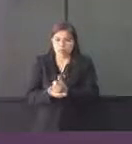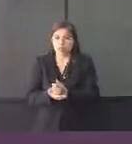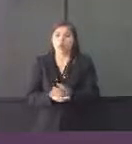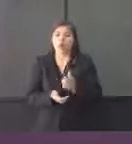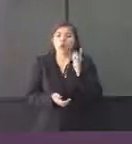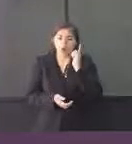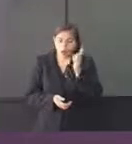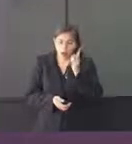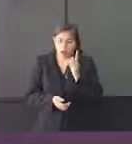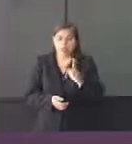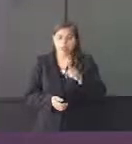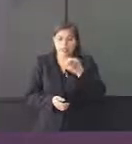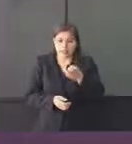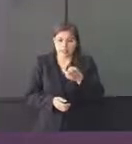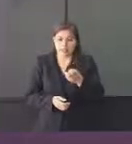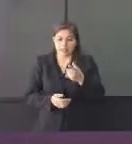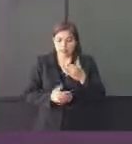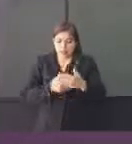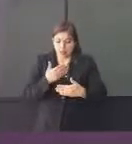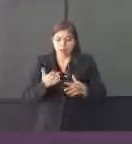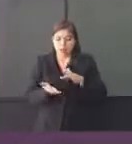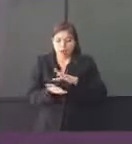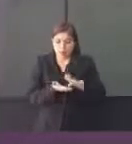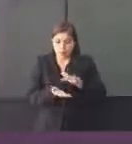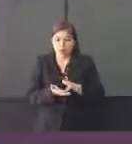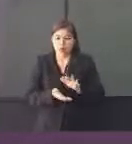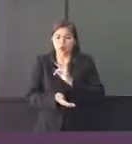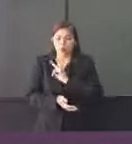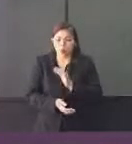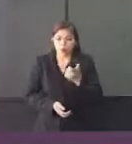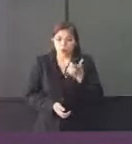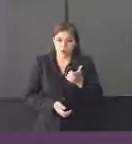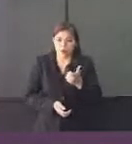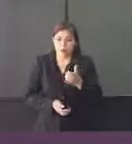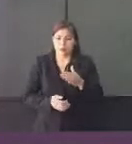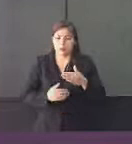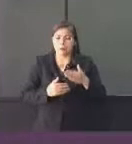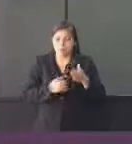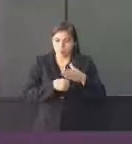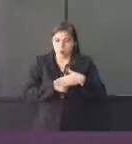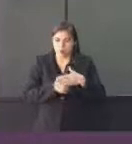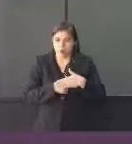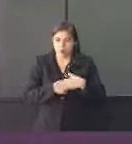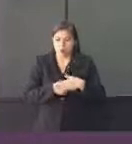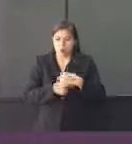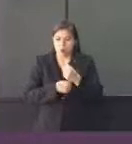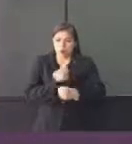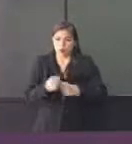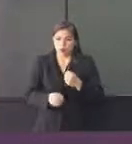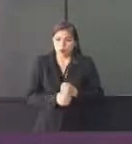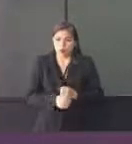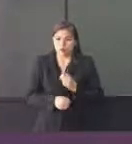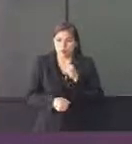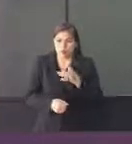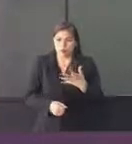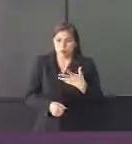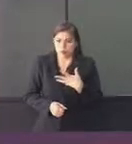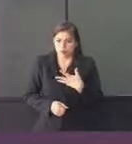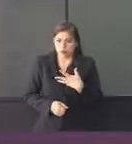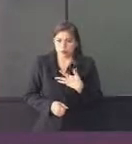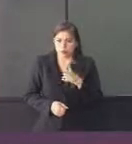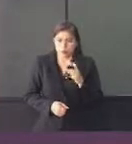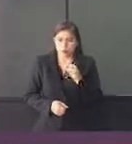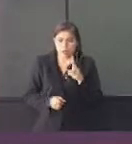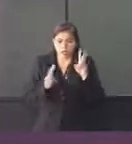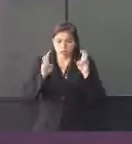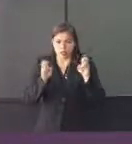are waiting to expand this strategy, that is the economic support, next year. This